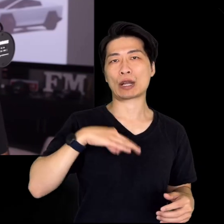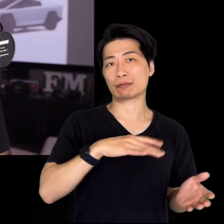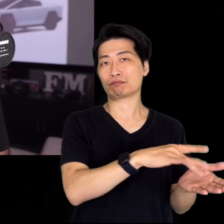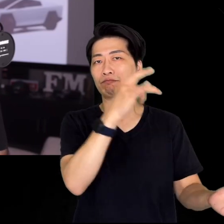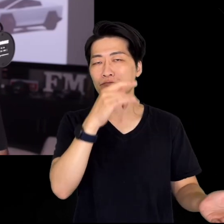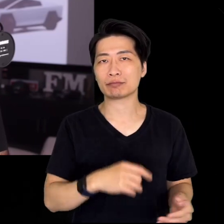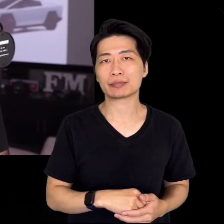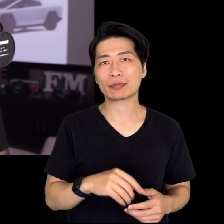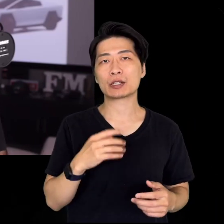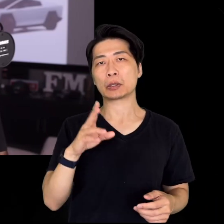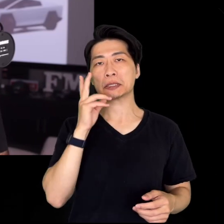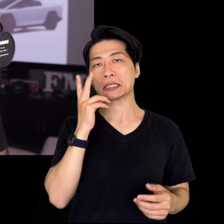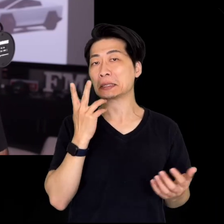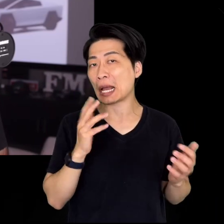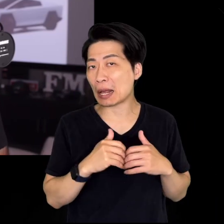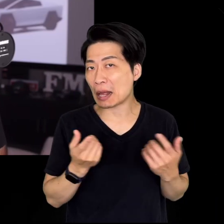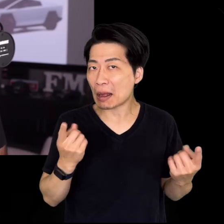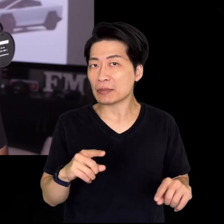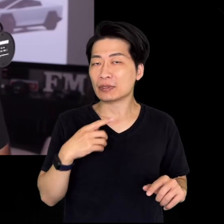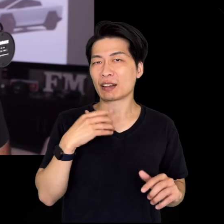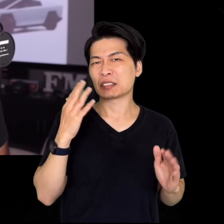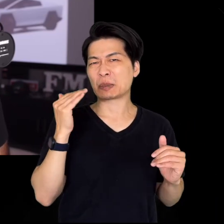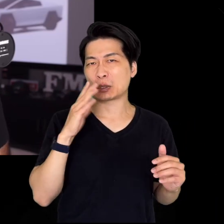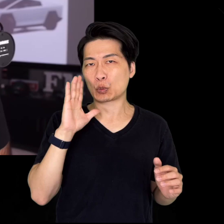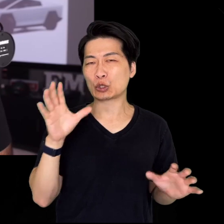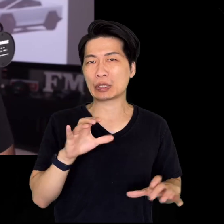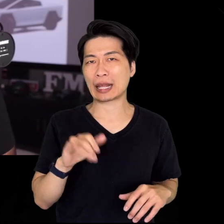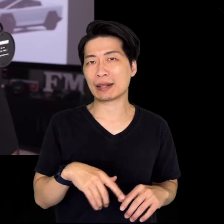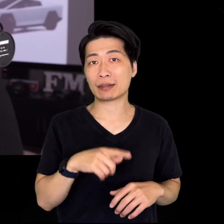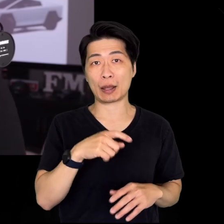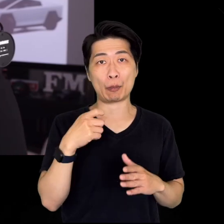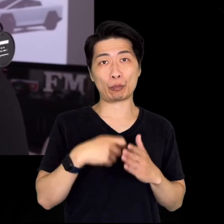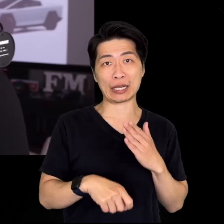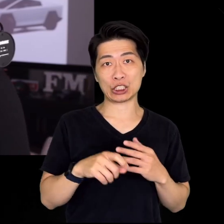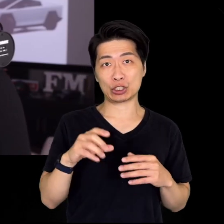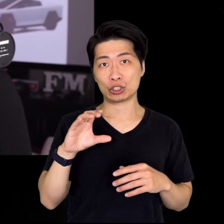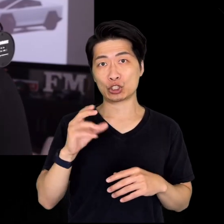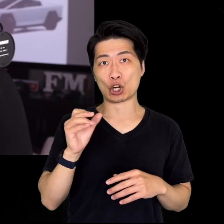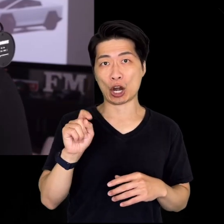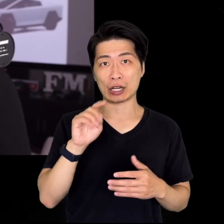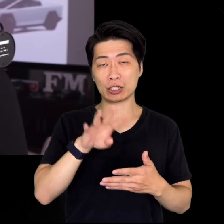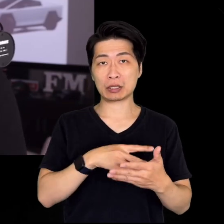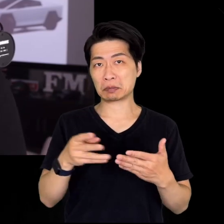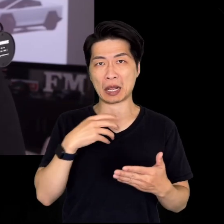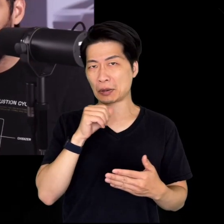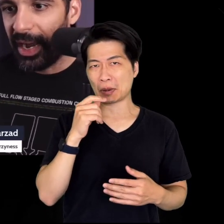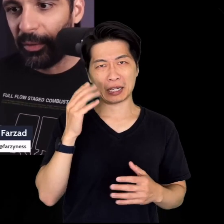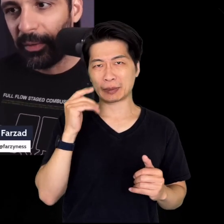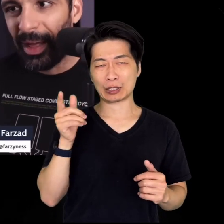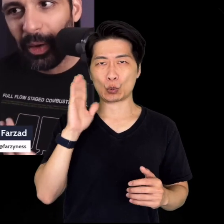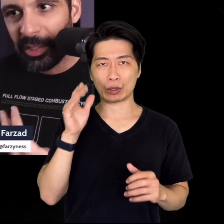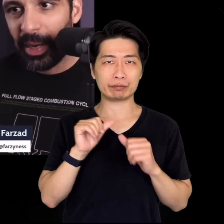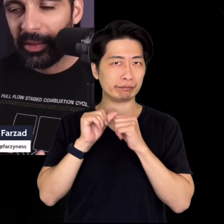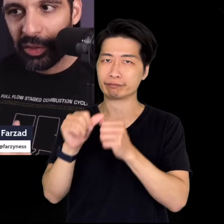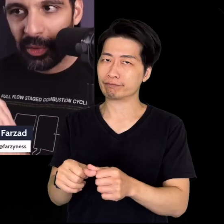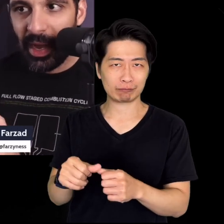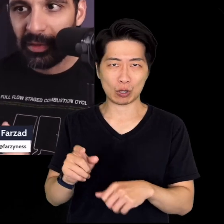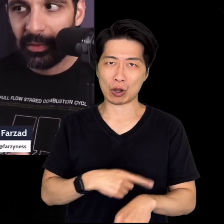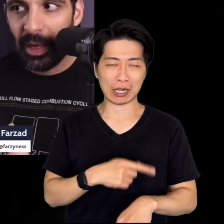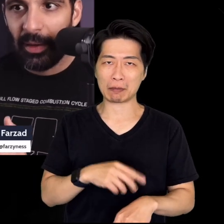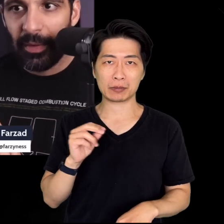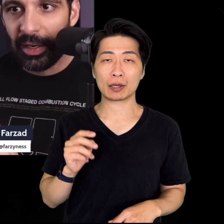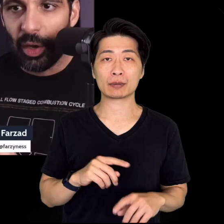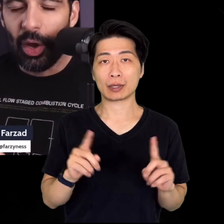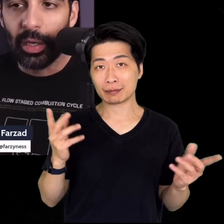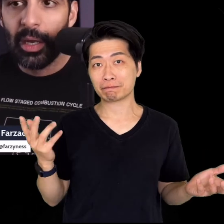So we'll see how quickly that happens. I fully expect them to do that. This pricing chart here, I don't expect this to